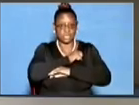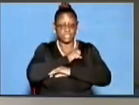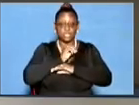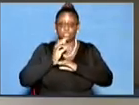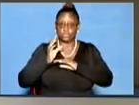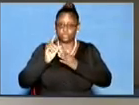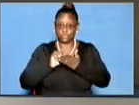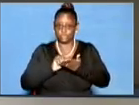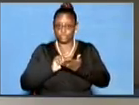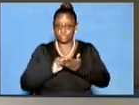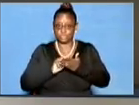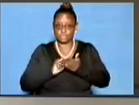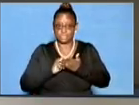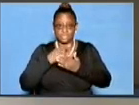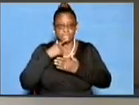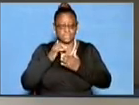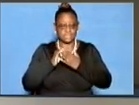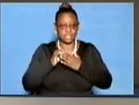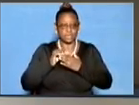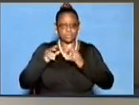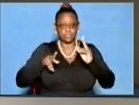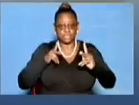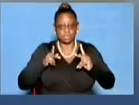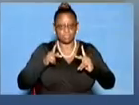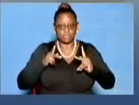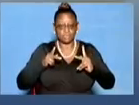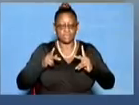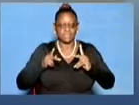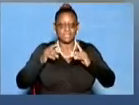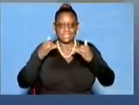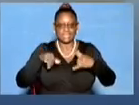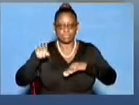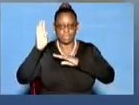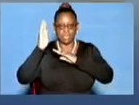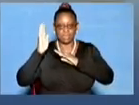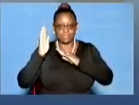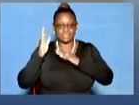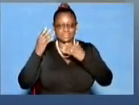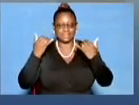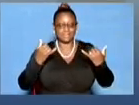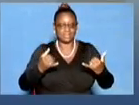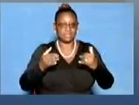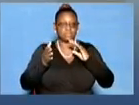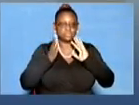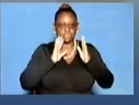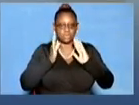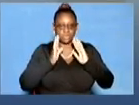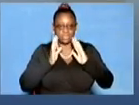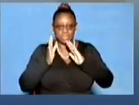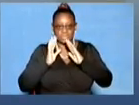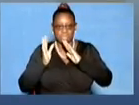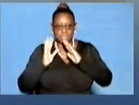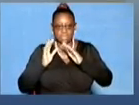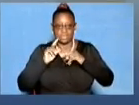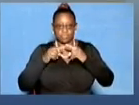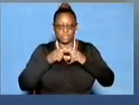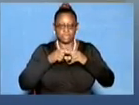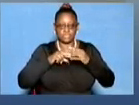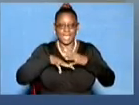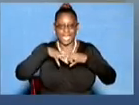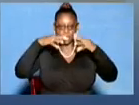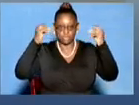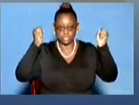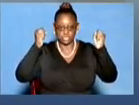news. It seems the cries of the public are being heard, at least from the Utilities Regulation and Competition Authority. ERCO is